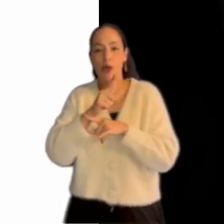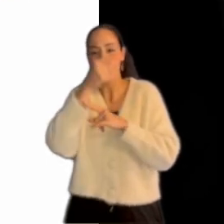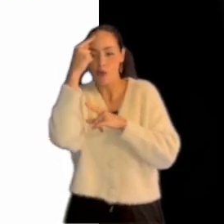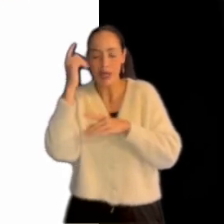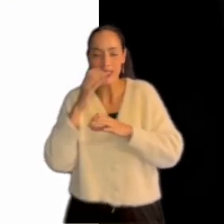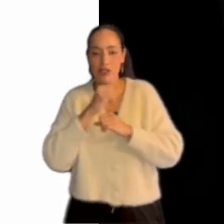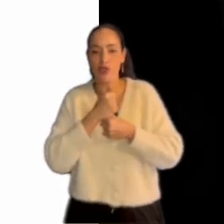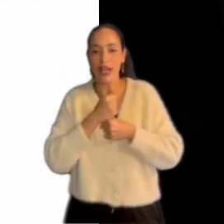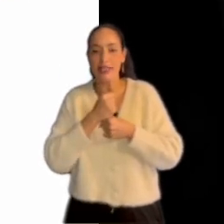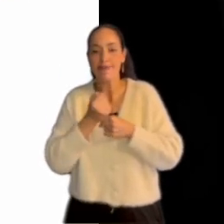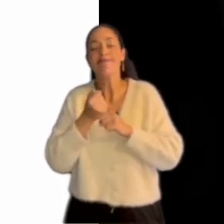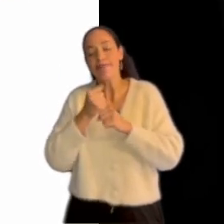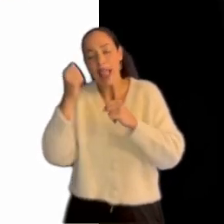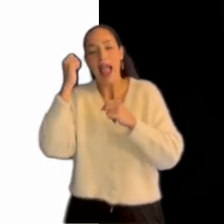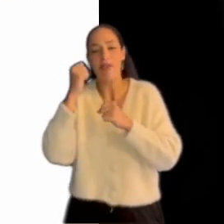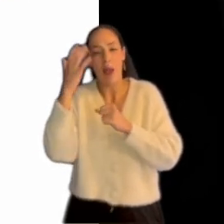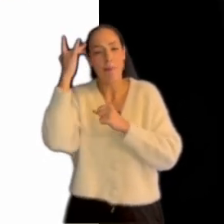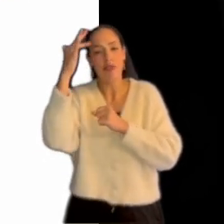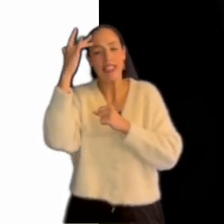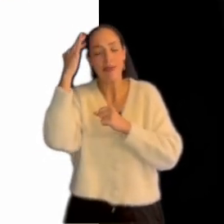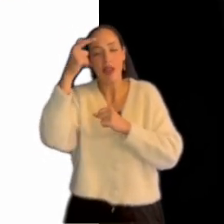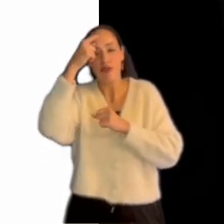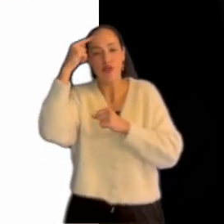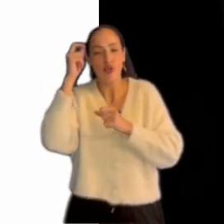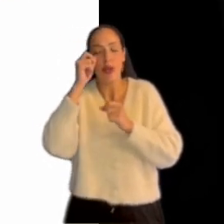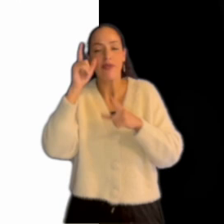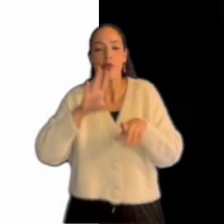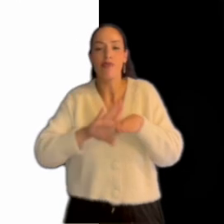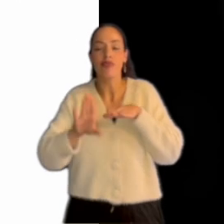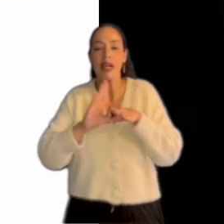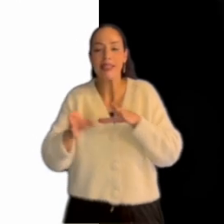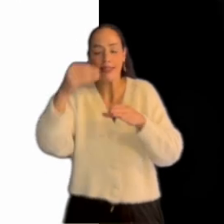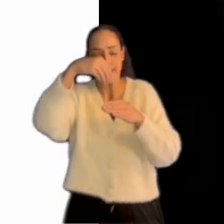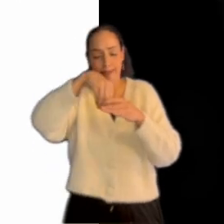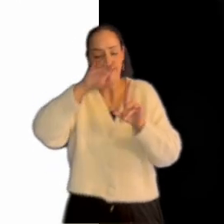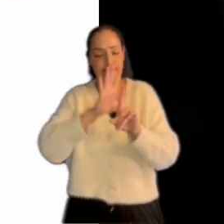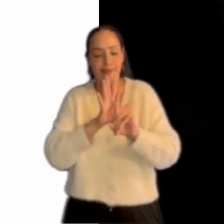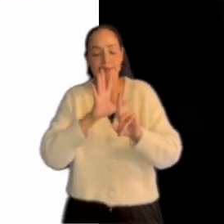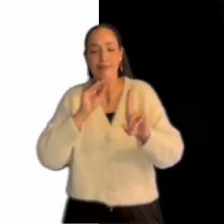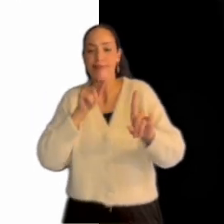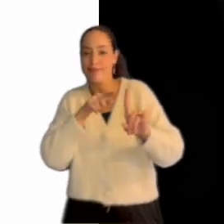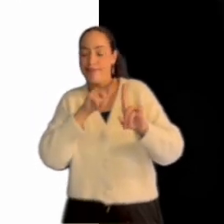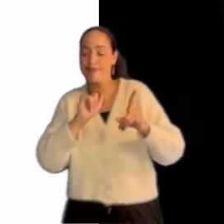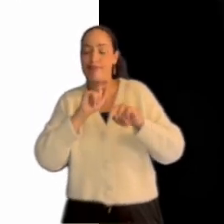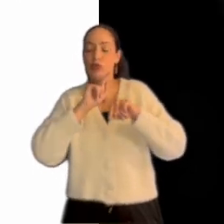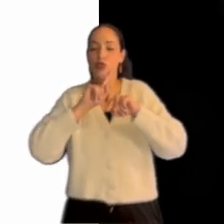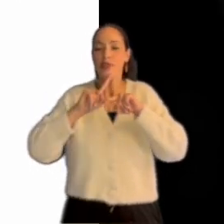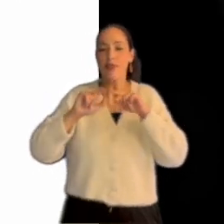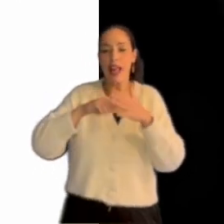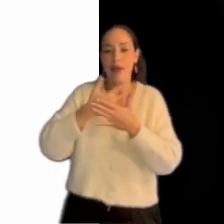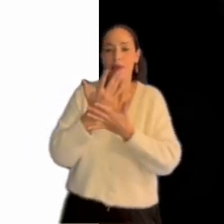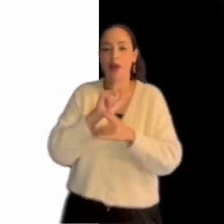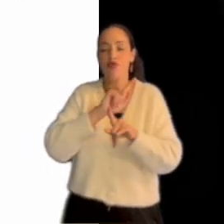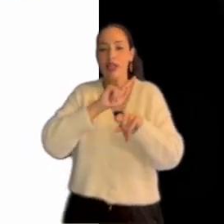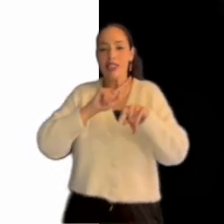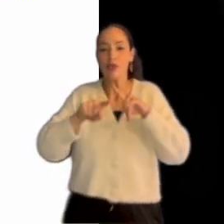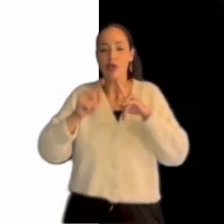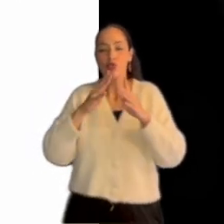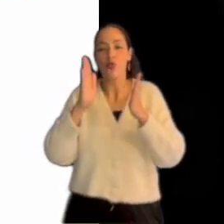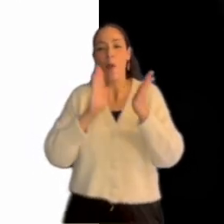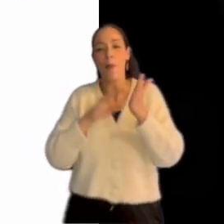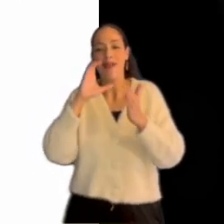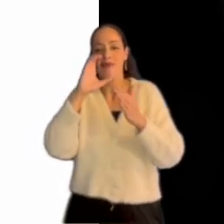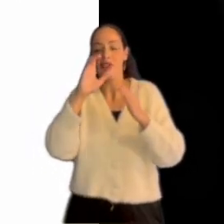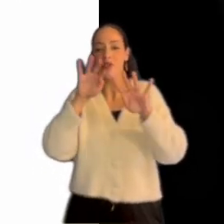to the Manchester Arena bombing in May 2017. I was working for a Ministry of Justice funded service at the time, which provided